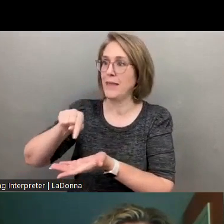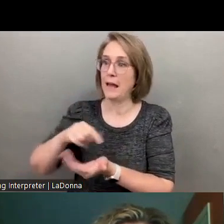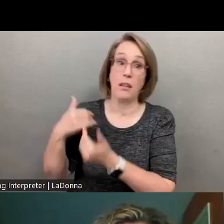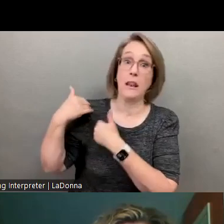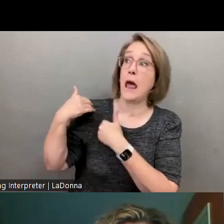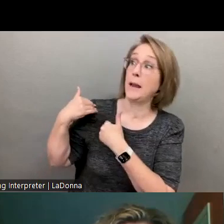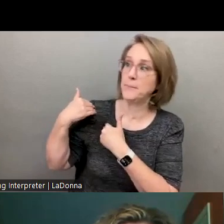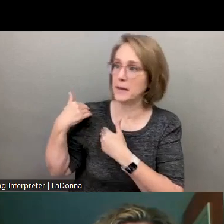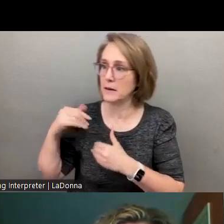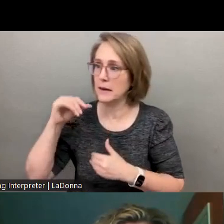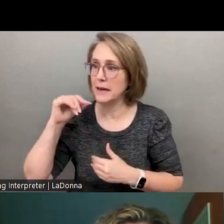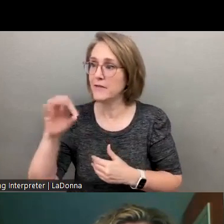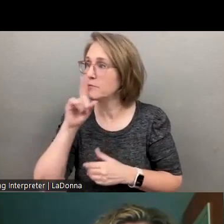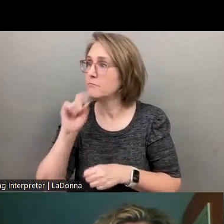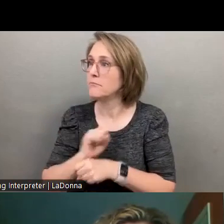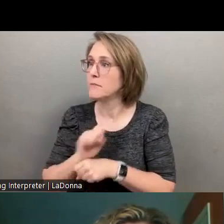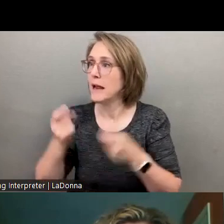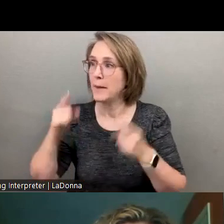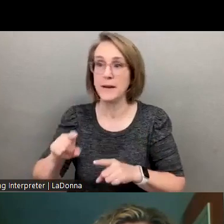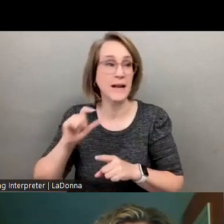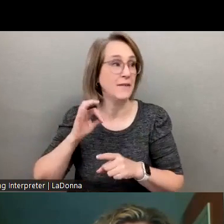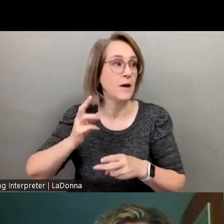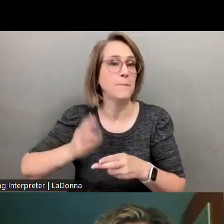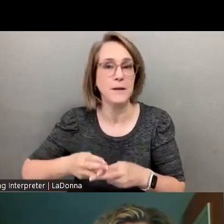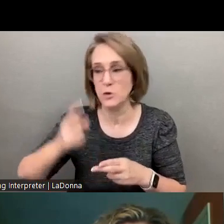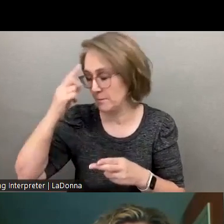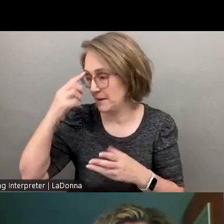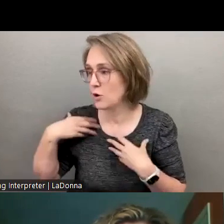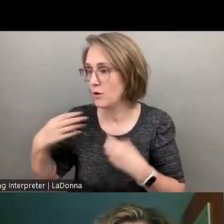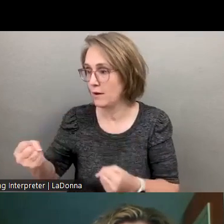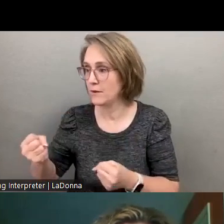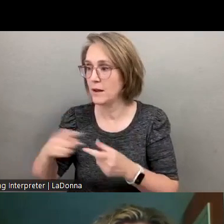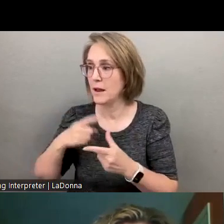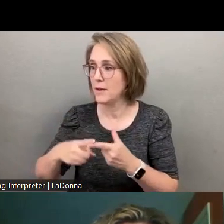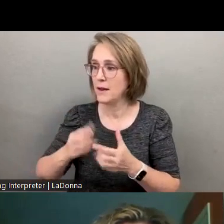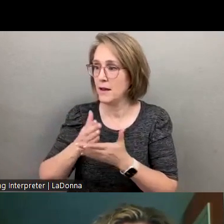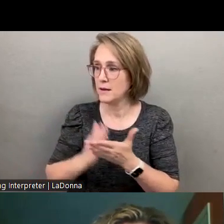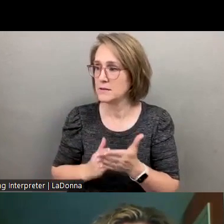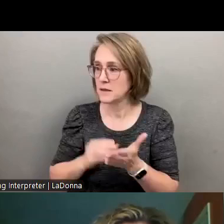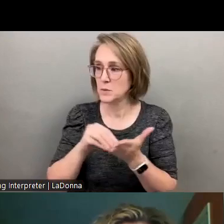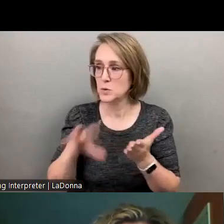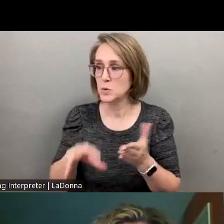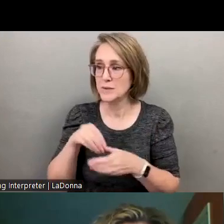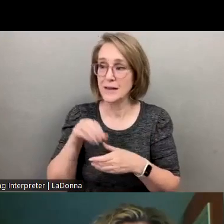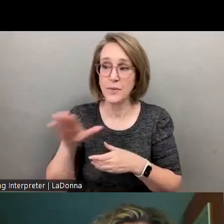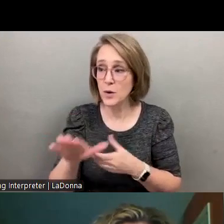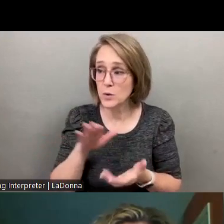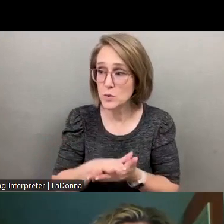they envision might exist if they talk about mental health, and then some student in their school or their